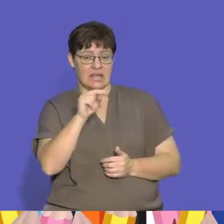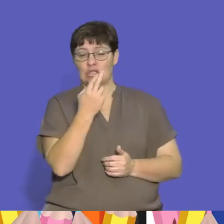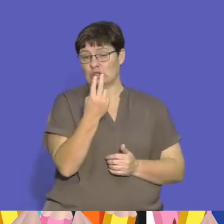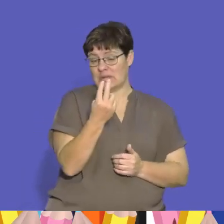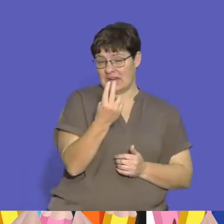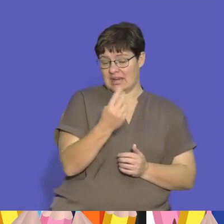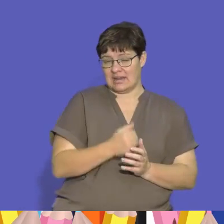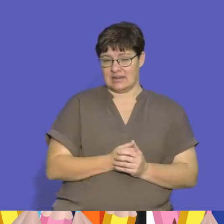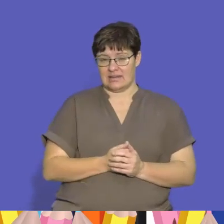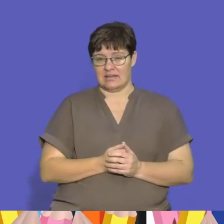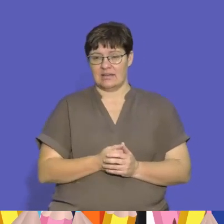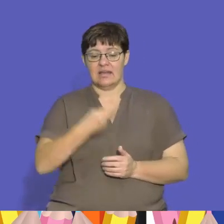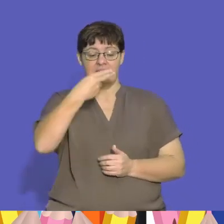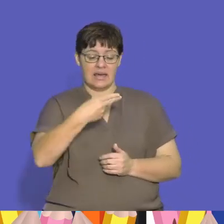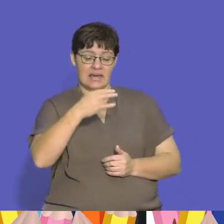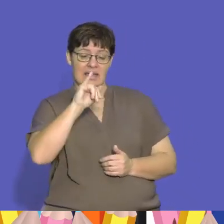Tw-e-n. Twin.